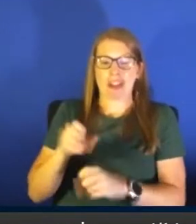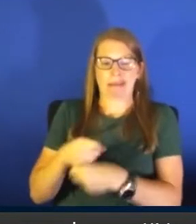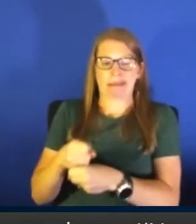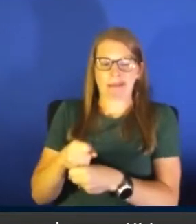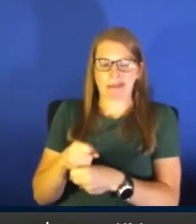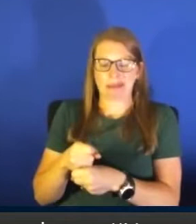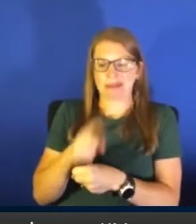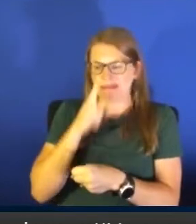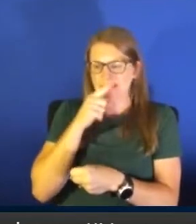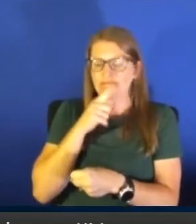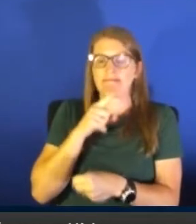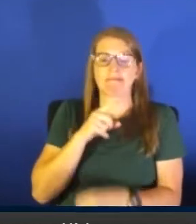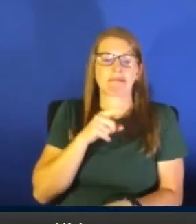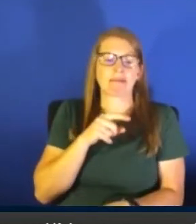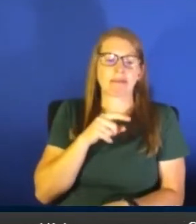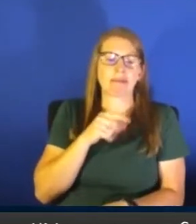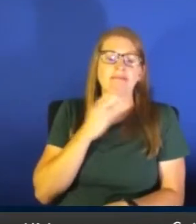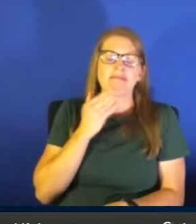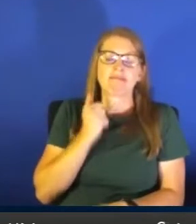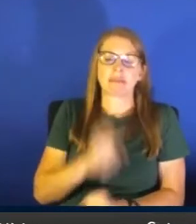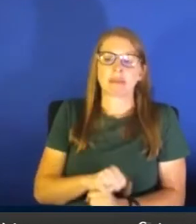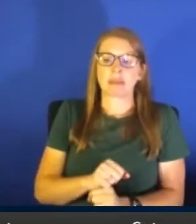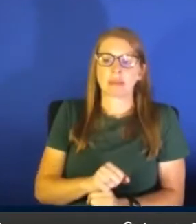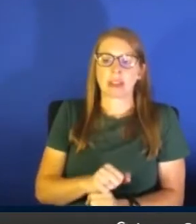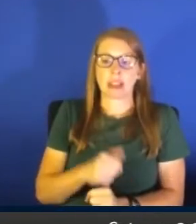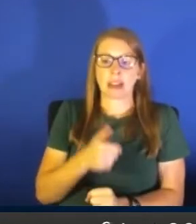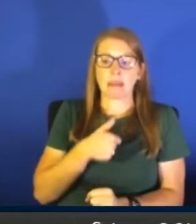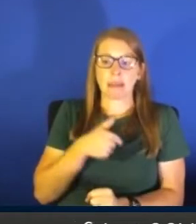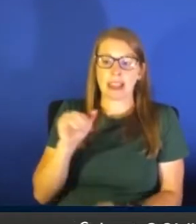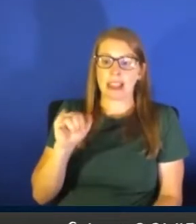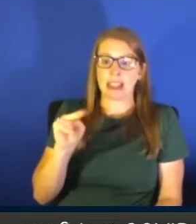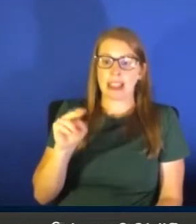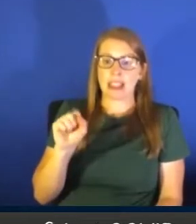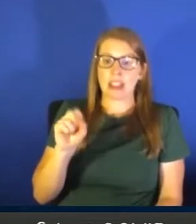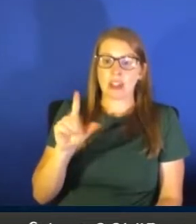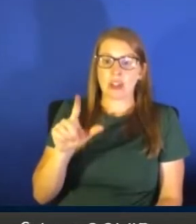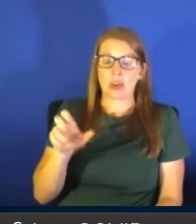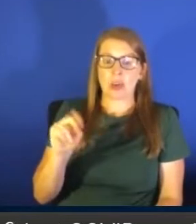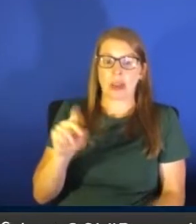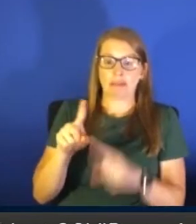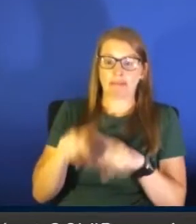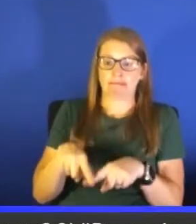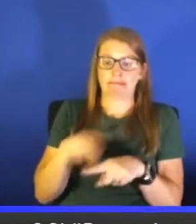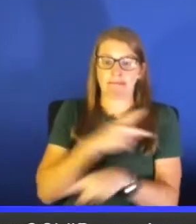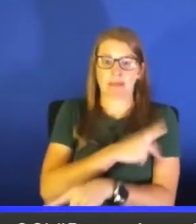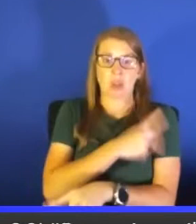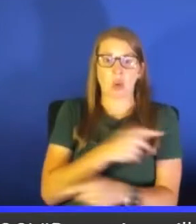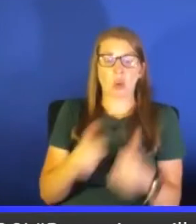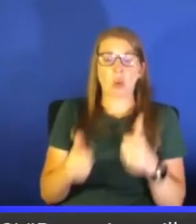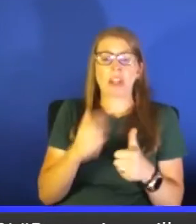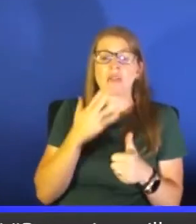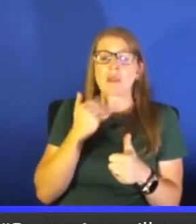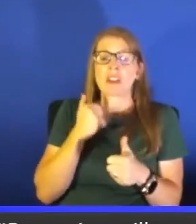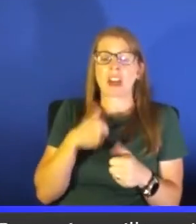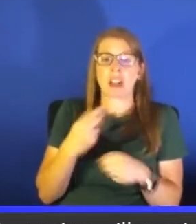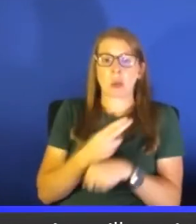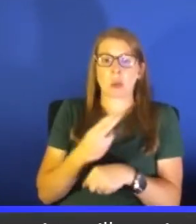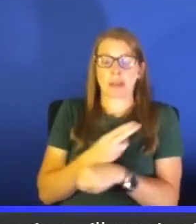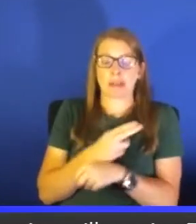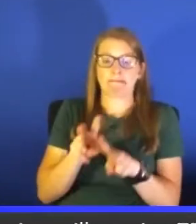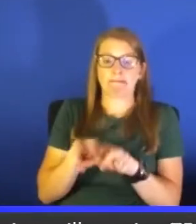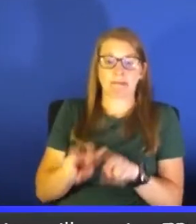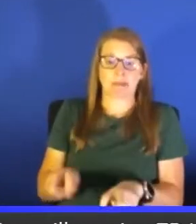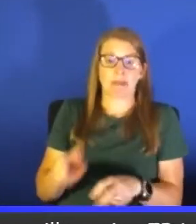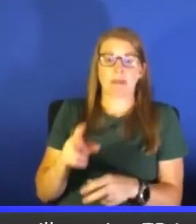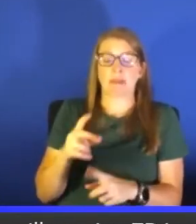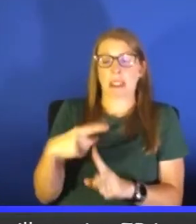as an insulin-dependent patient, which sweetener should I use? So, good question. They're obviously looking at some of the benefits